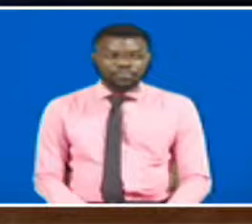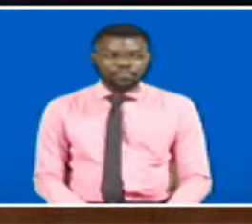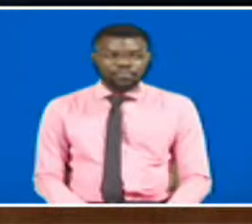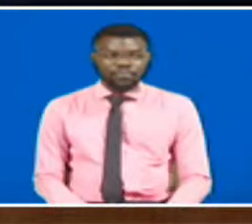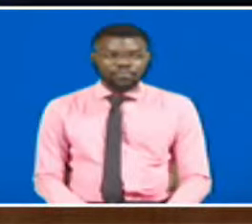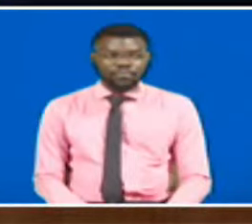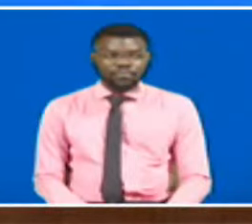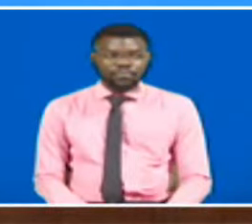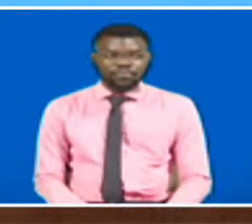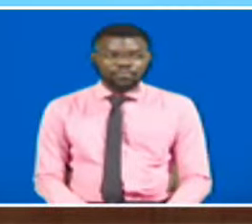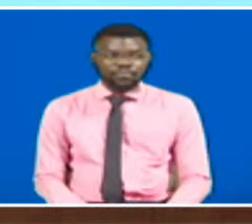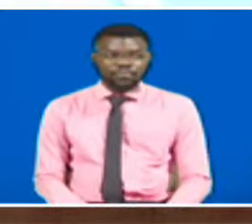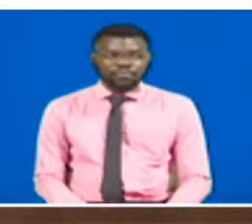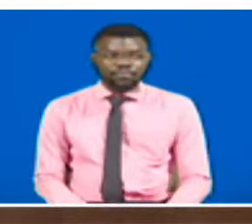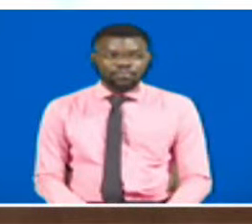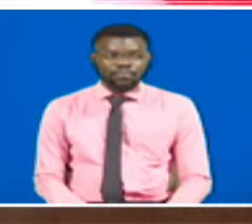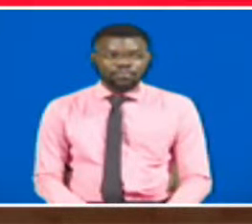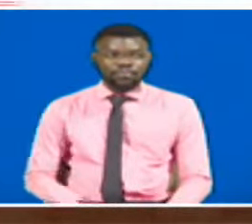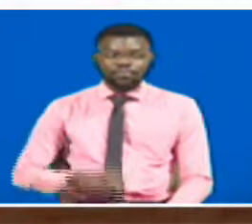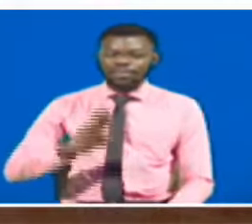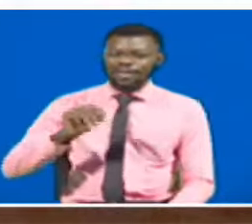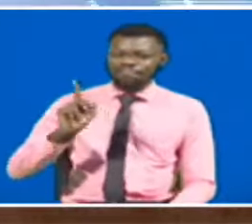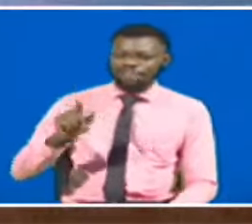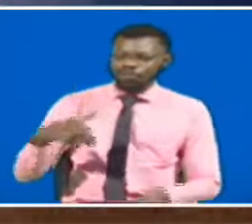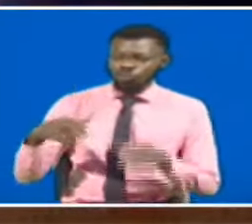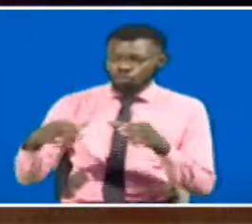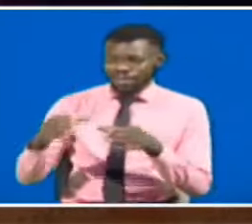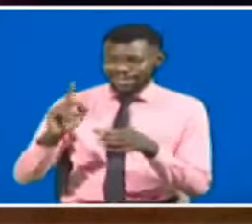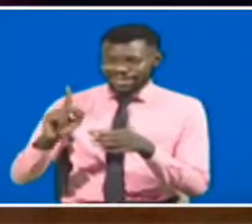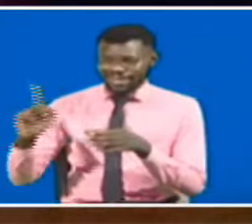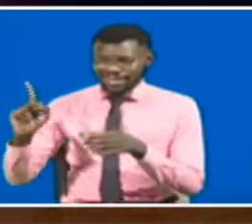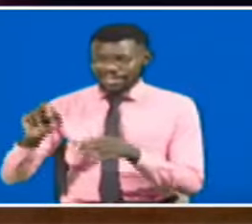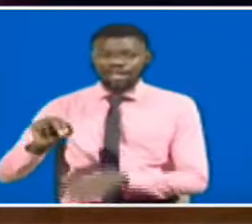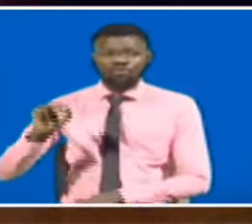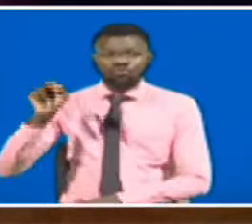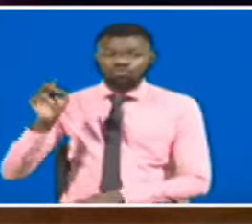Now, a section of lawmakers from Kenya Kwanza in the North Rift are calling for investigation.